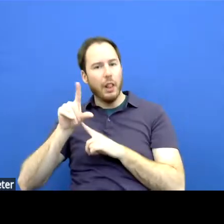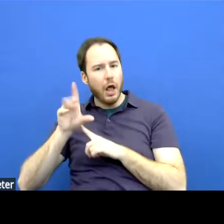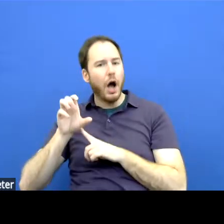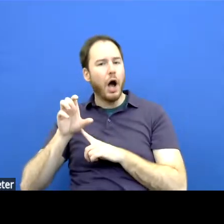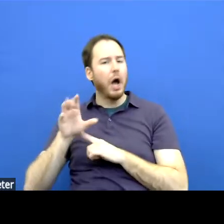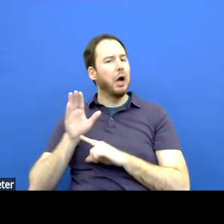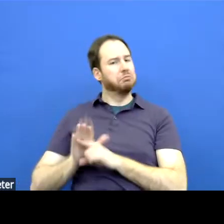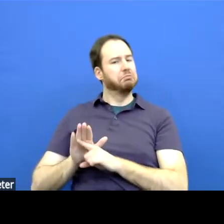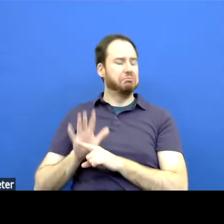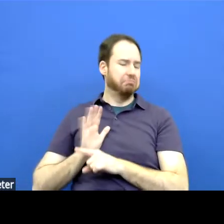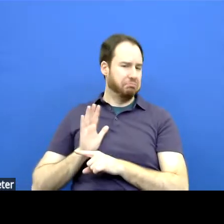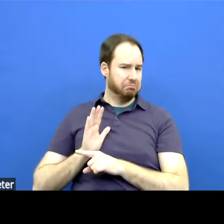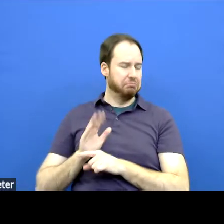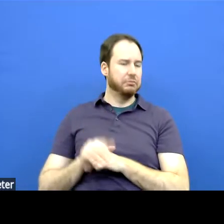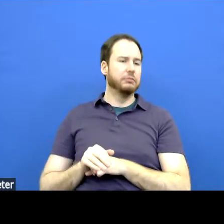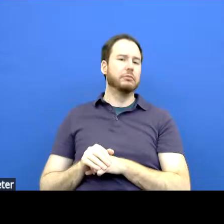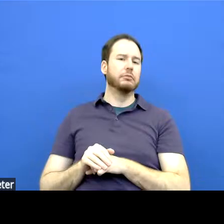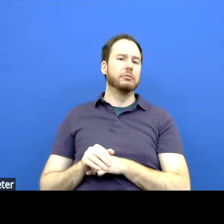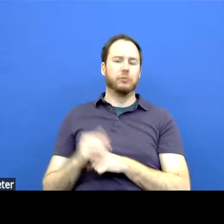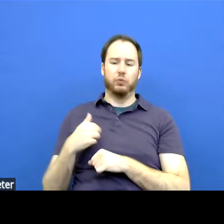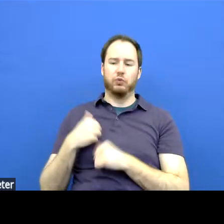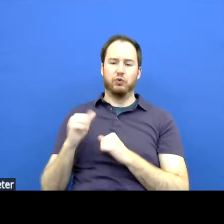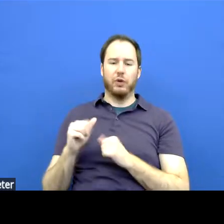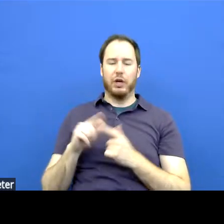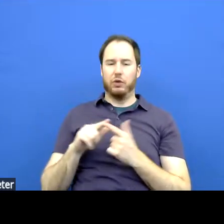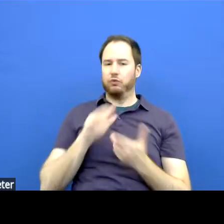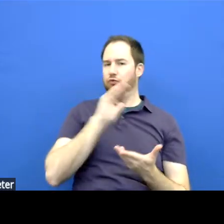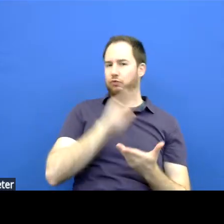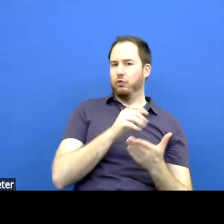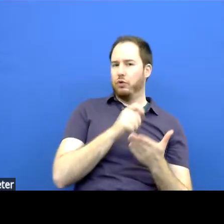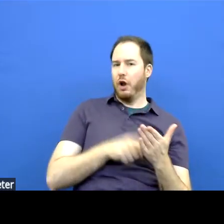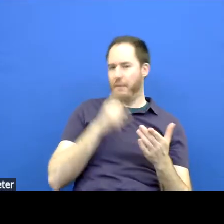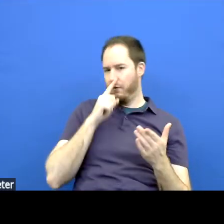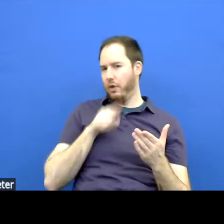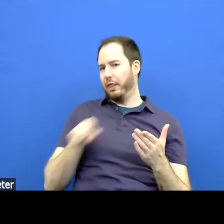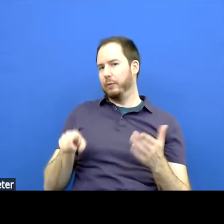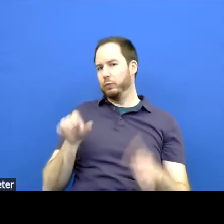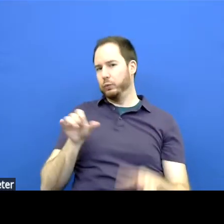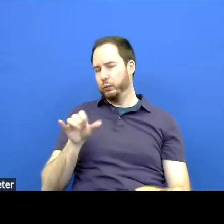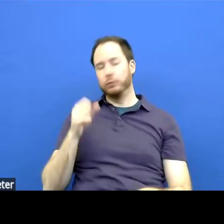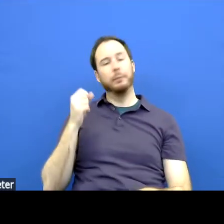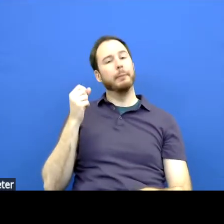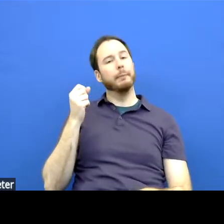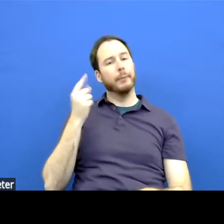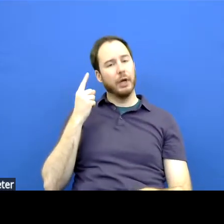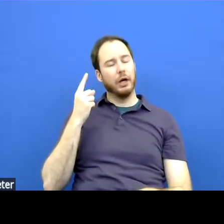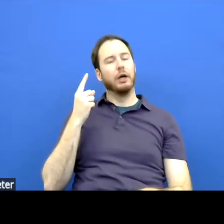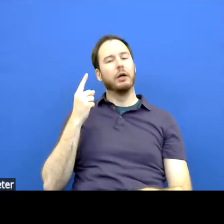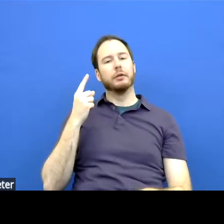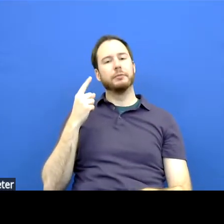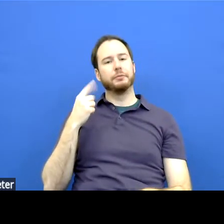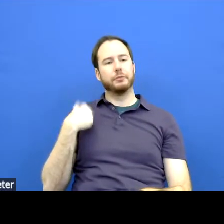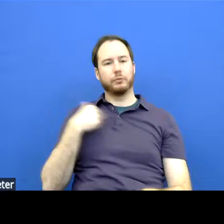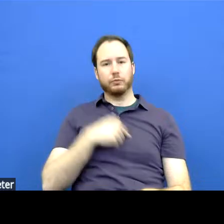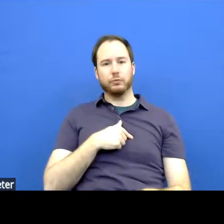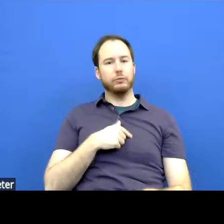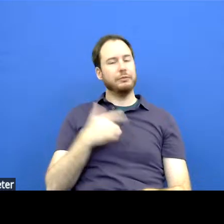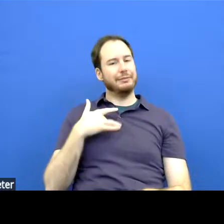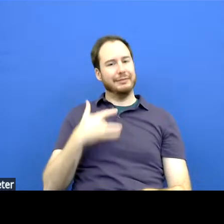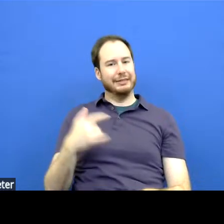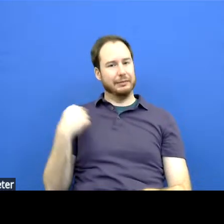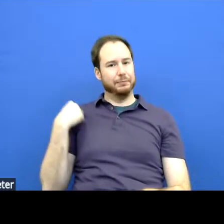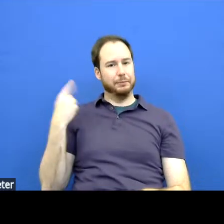that. And so we were trying to reduce the cost for them. But one of the things we've always done with